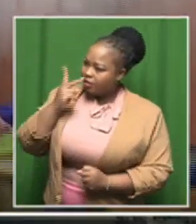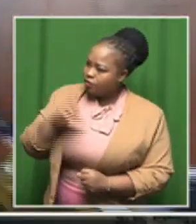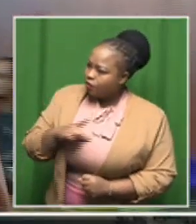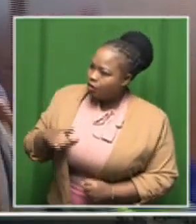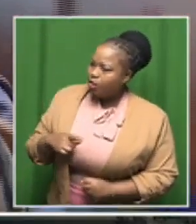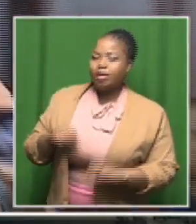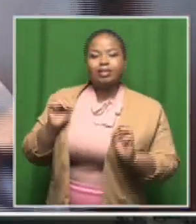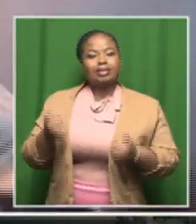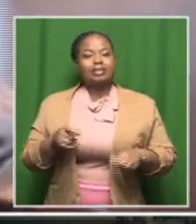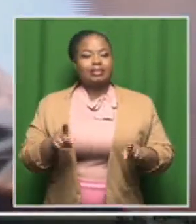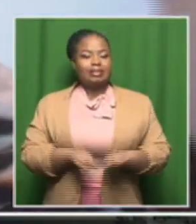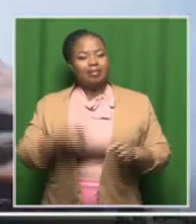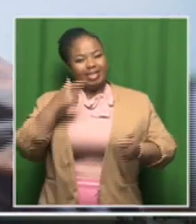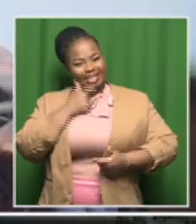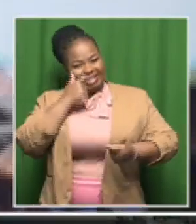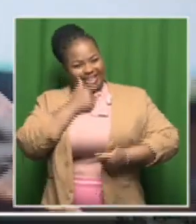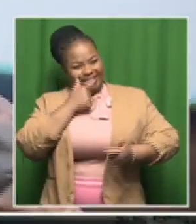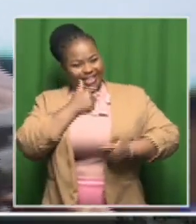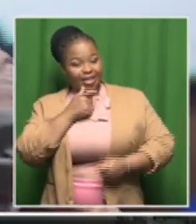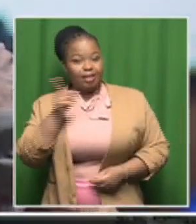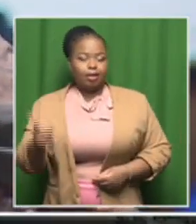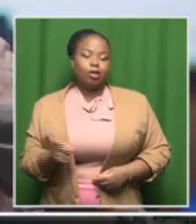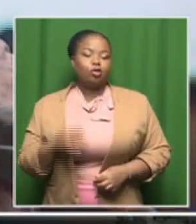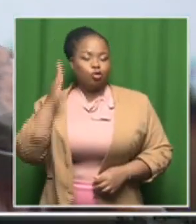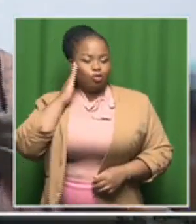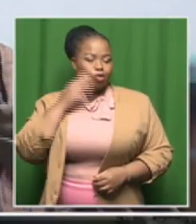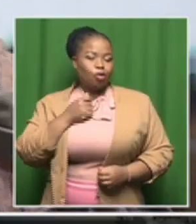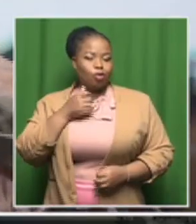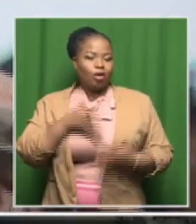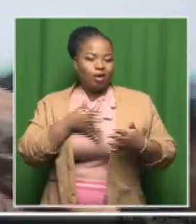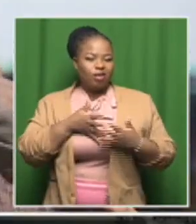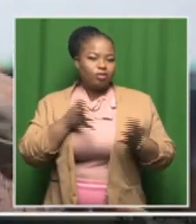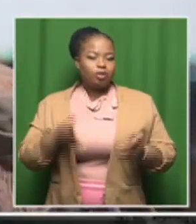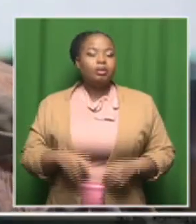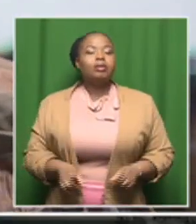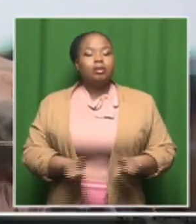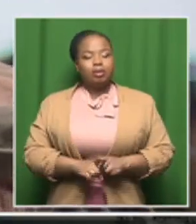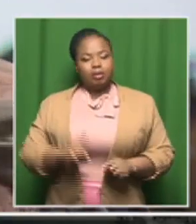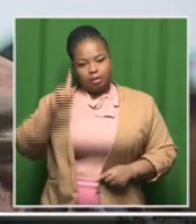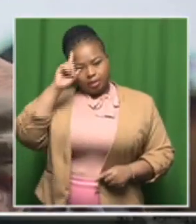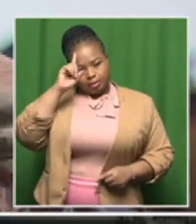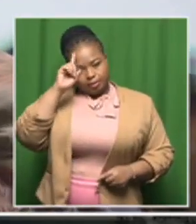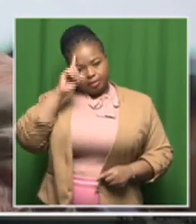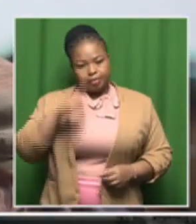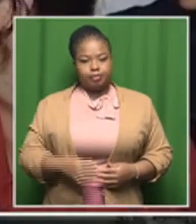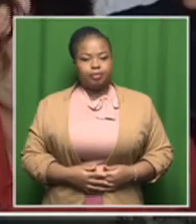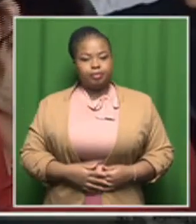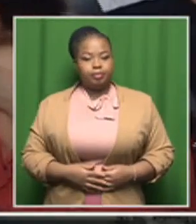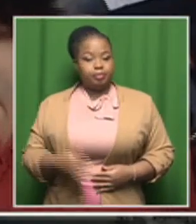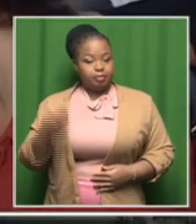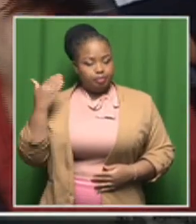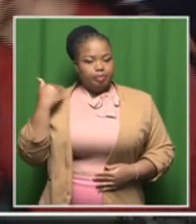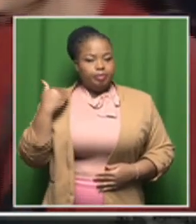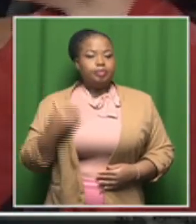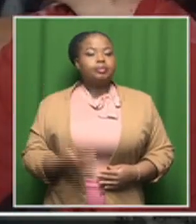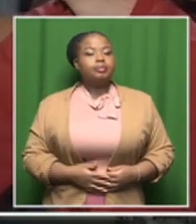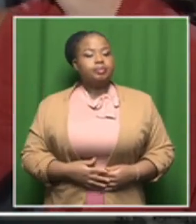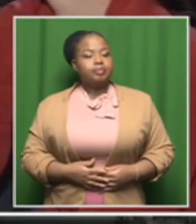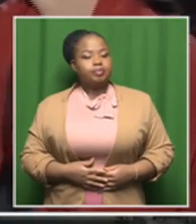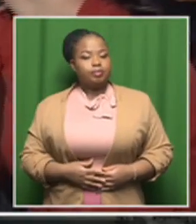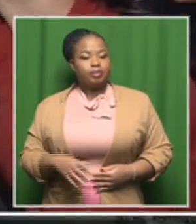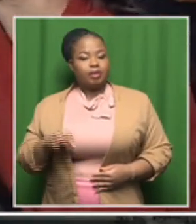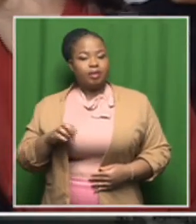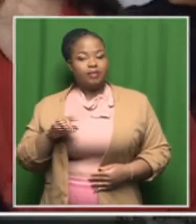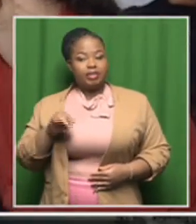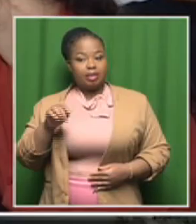Desmond Tutu," and he would, Evita. Even Nelson Mandela, who at one stage, when Evita was